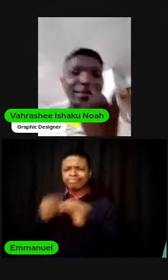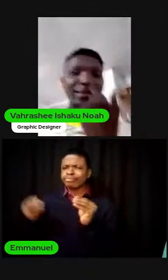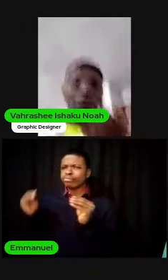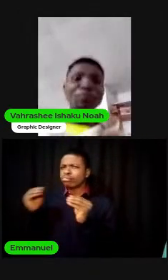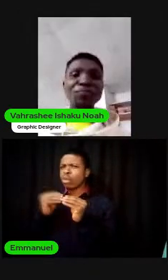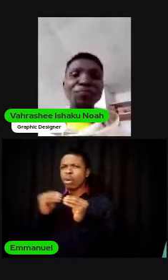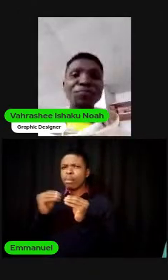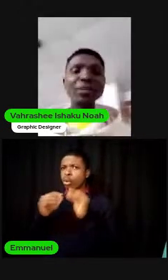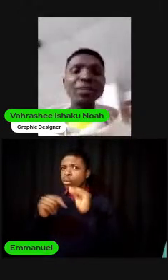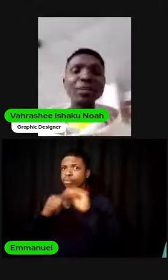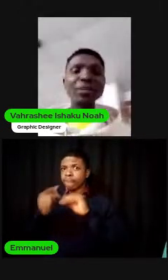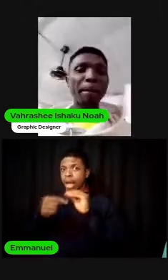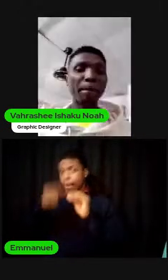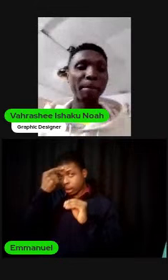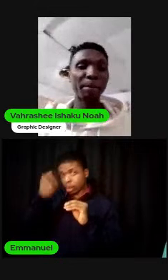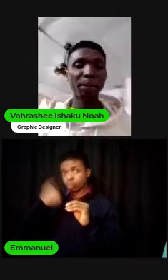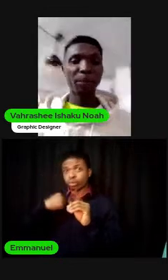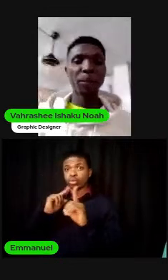slide.